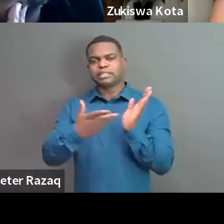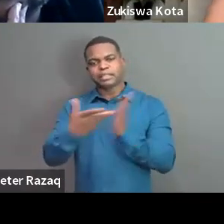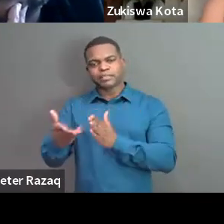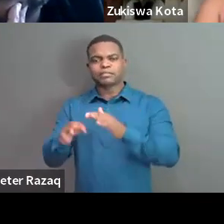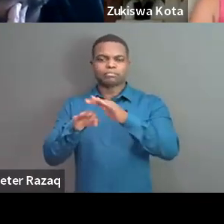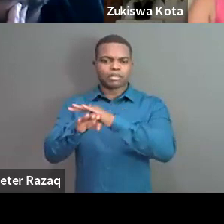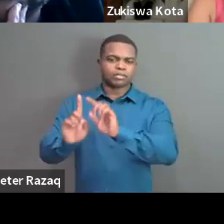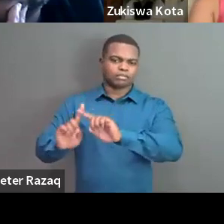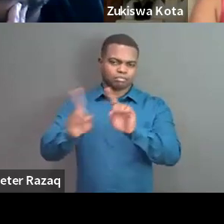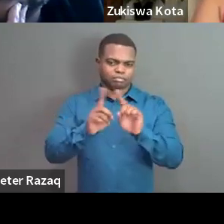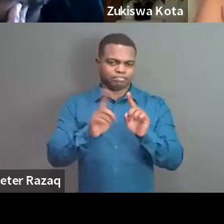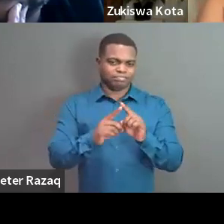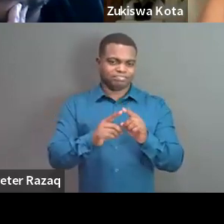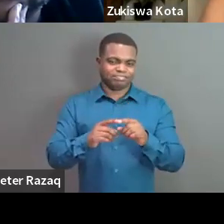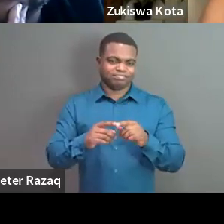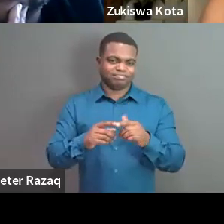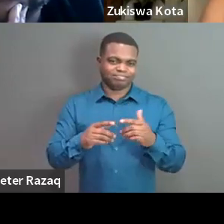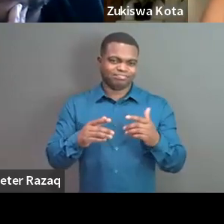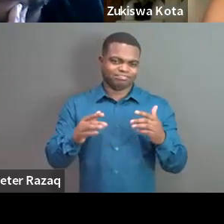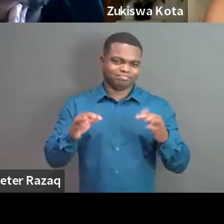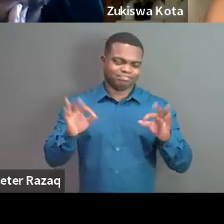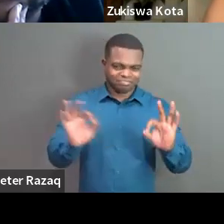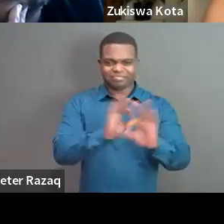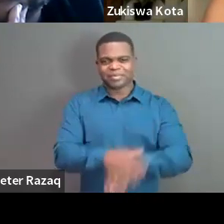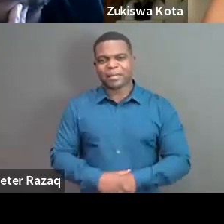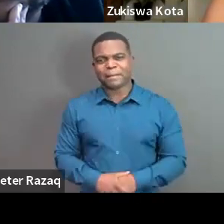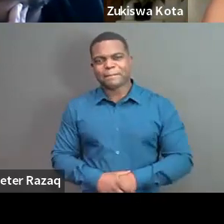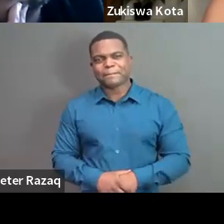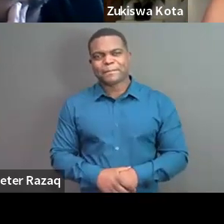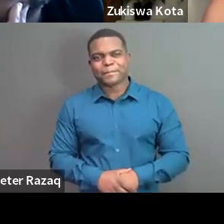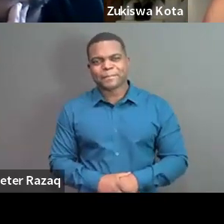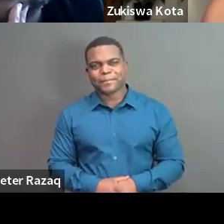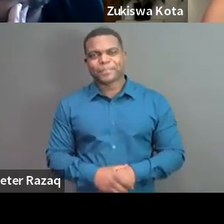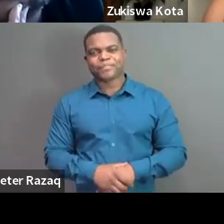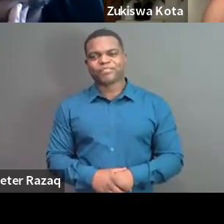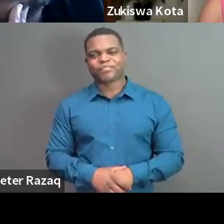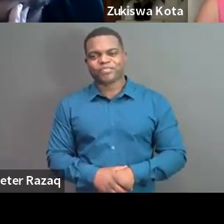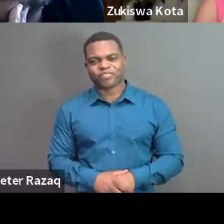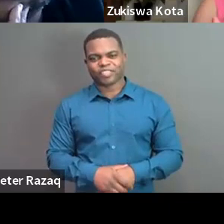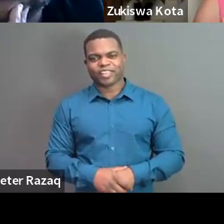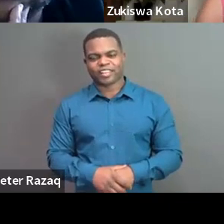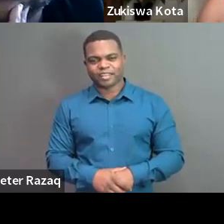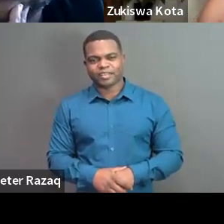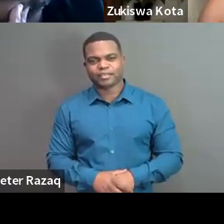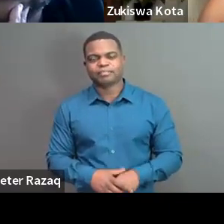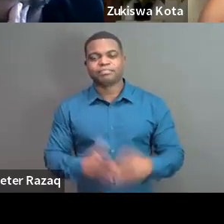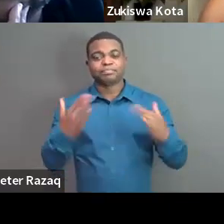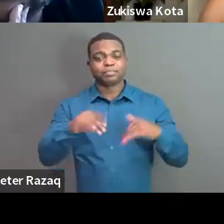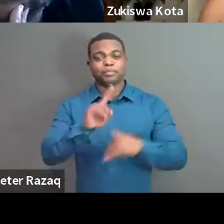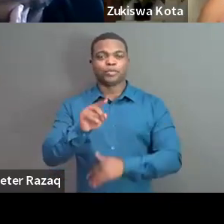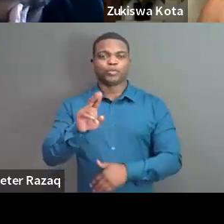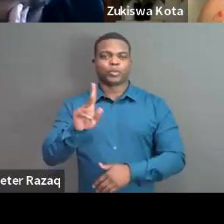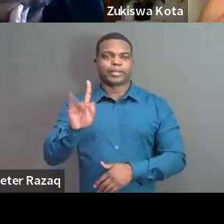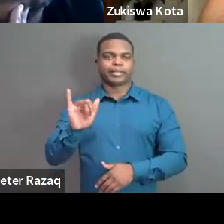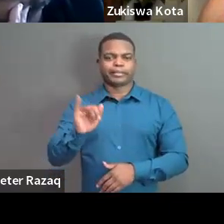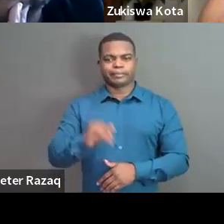Thank you. Yeah, that's excellent, Hans. Thank you. I think this is a panel, there's lots of richness, and certainly I